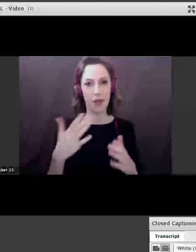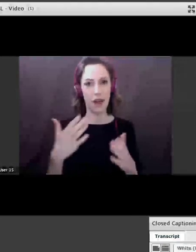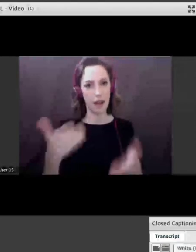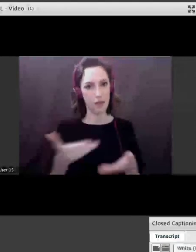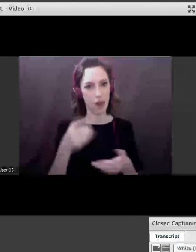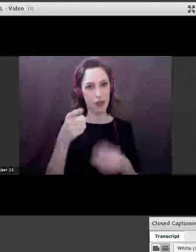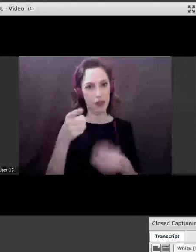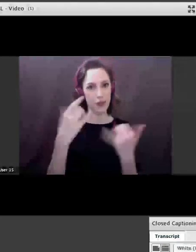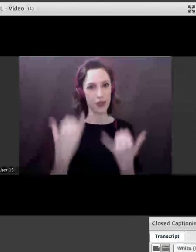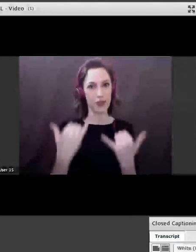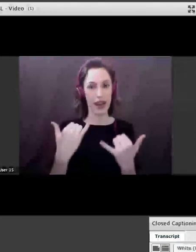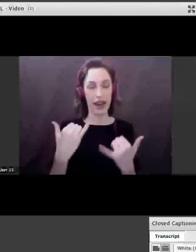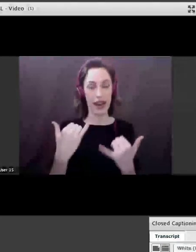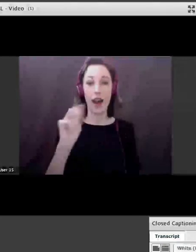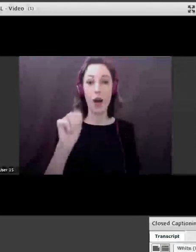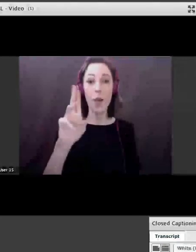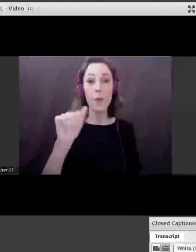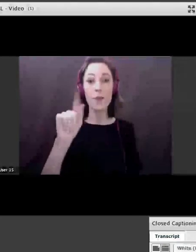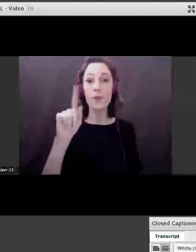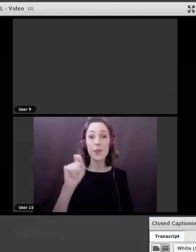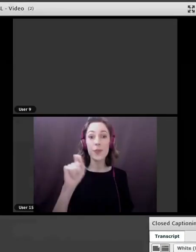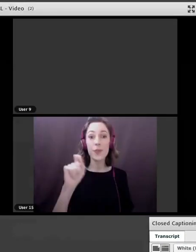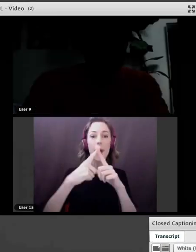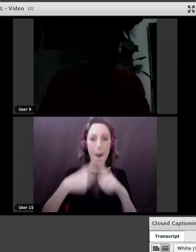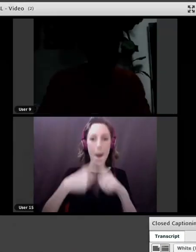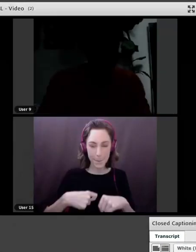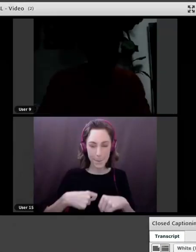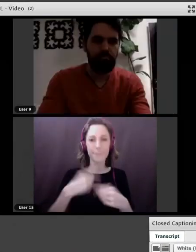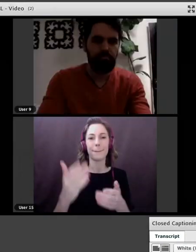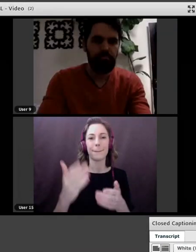bit more and to kick off our session.